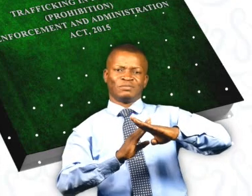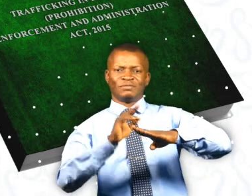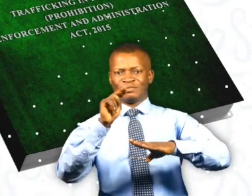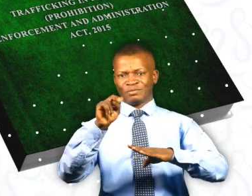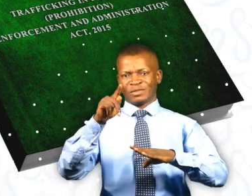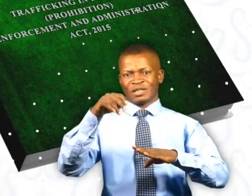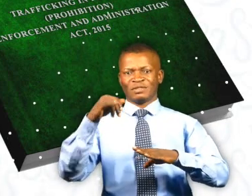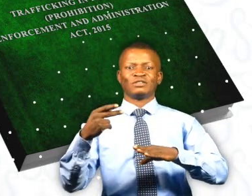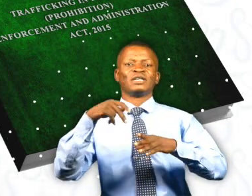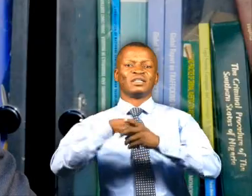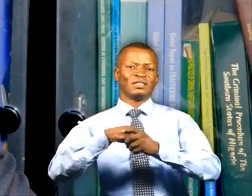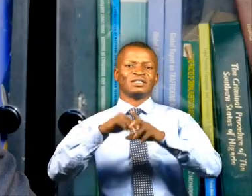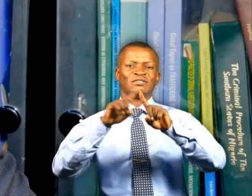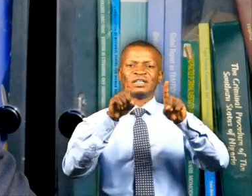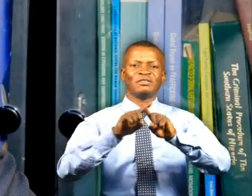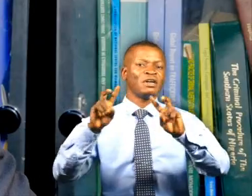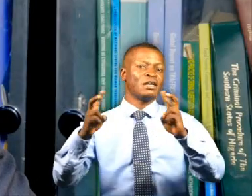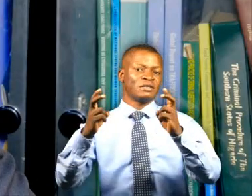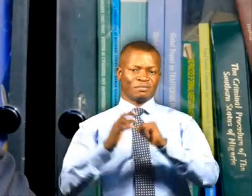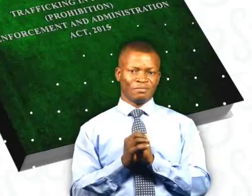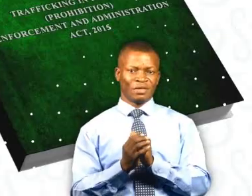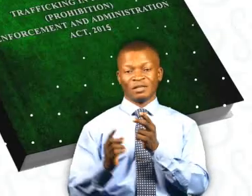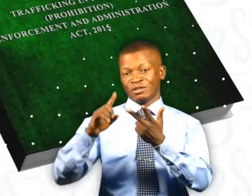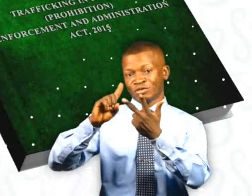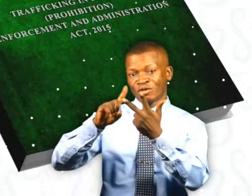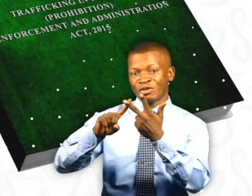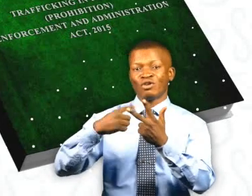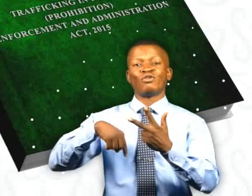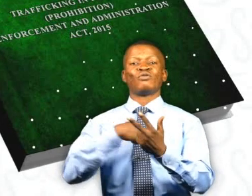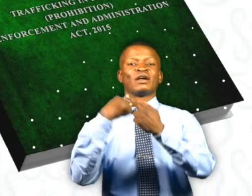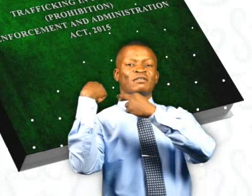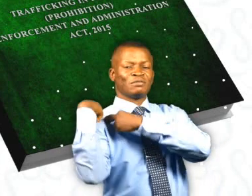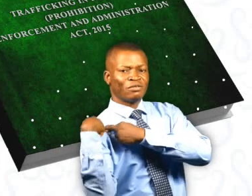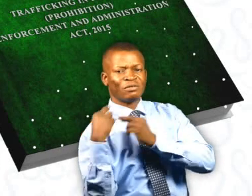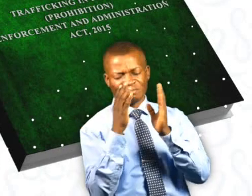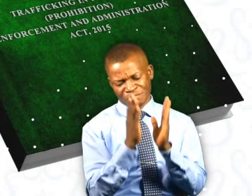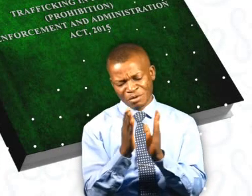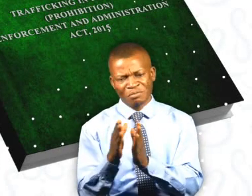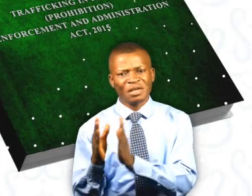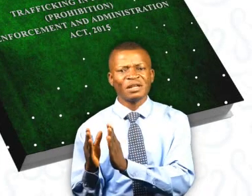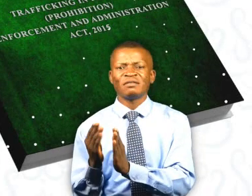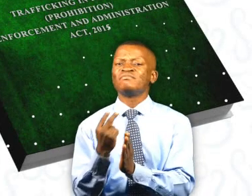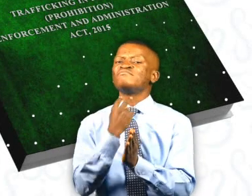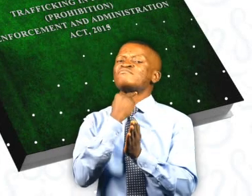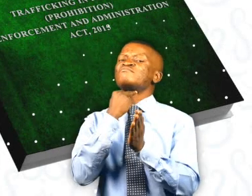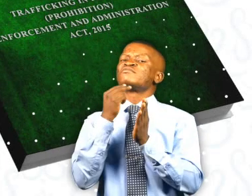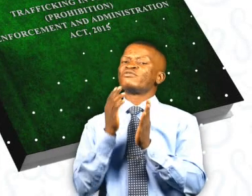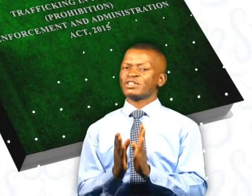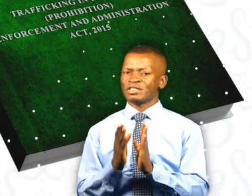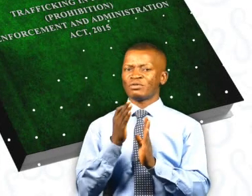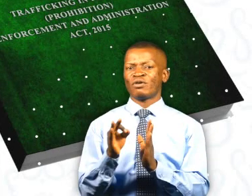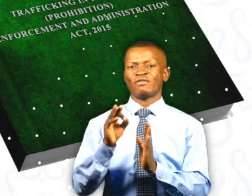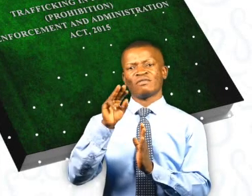in civil suits. Number three, we are also responsible for preparing and